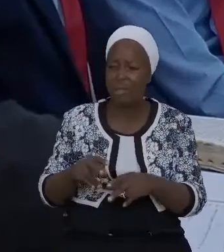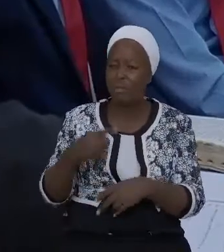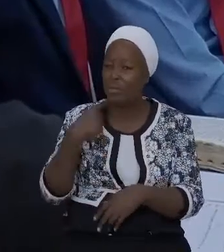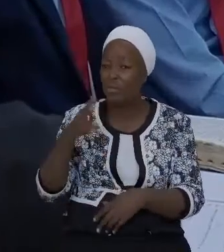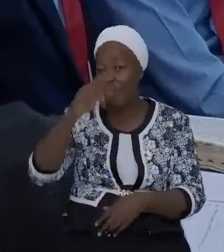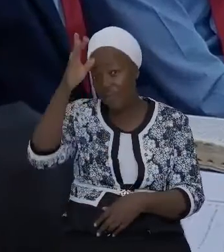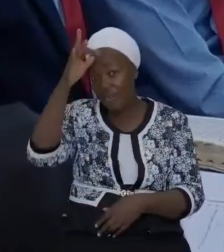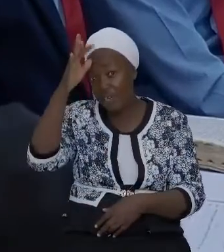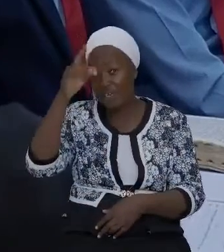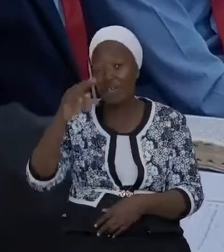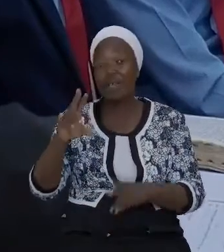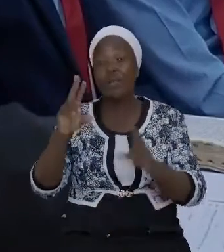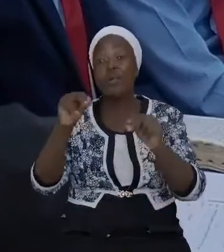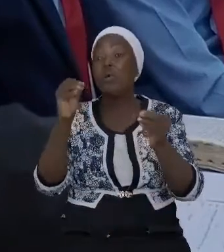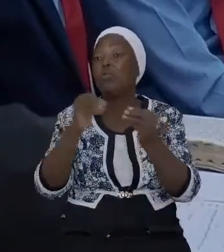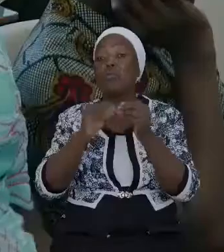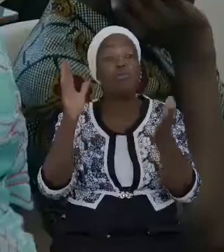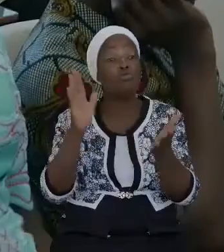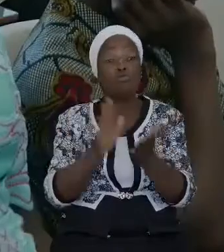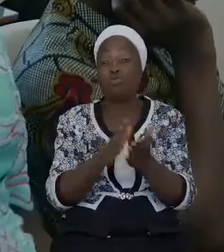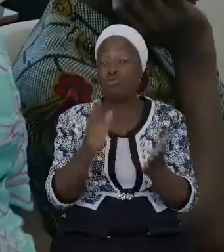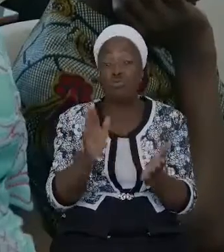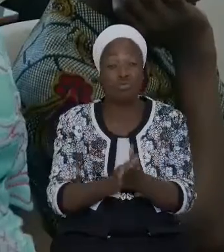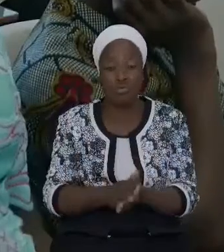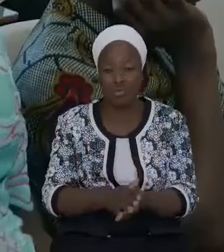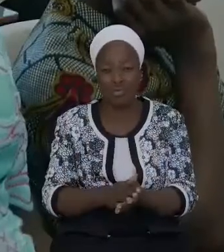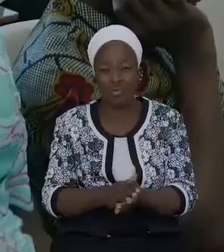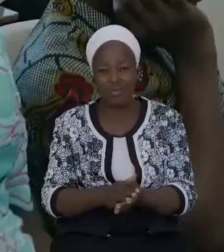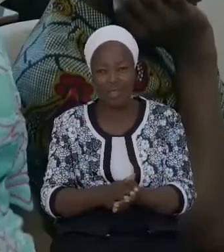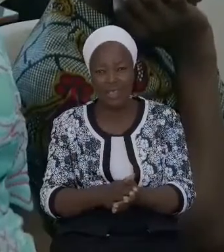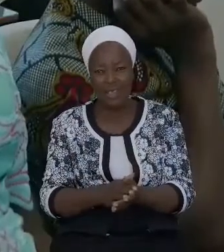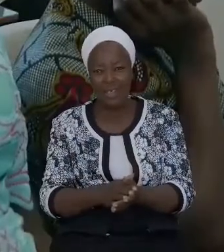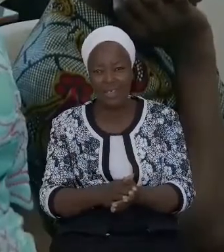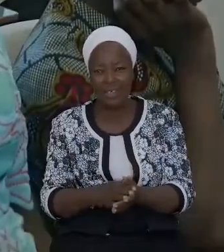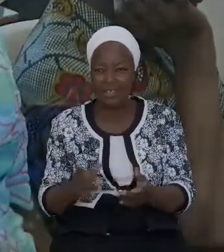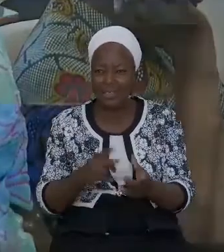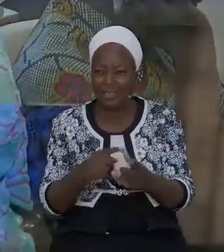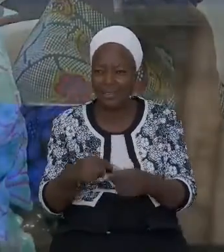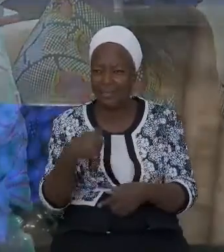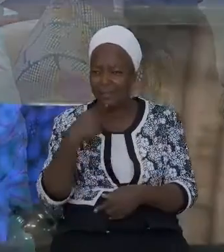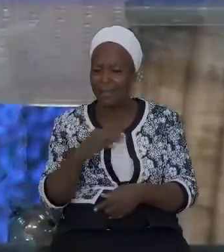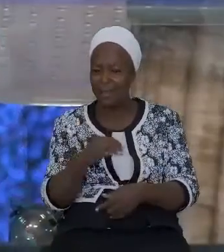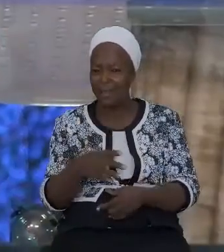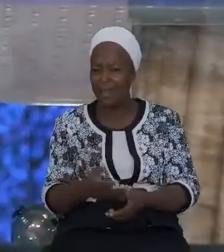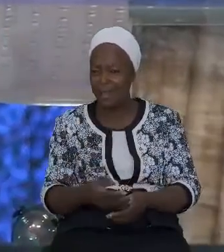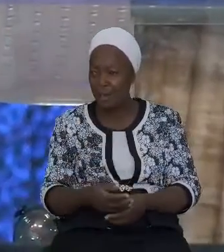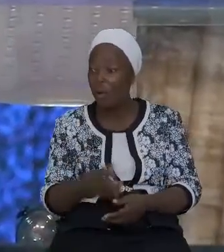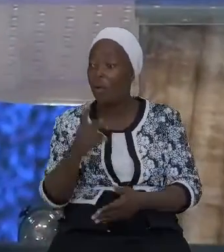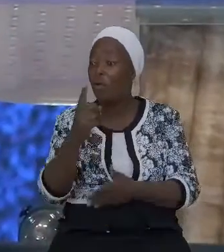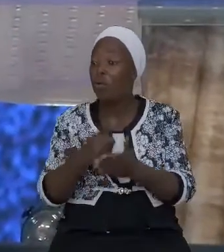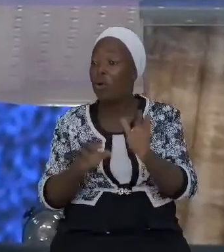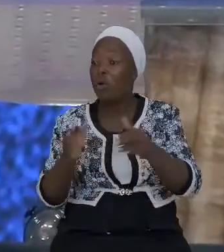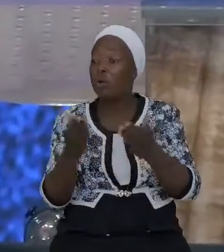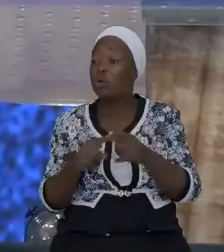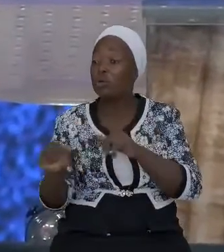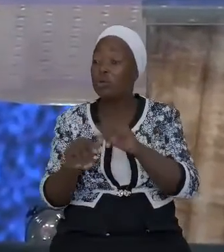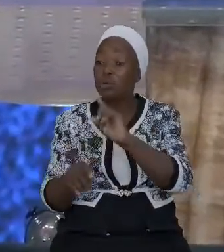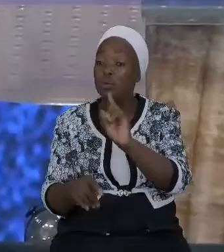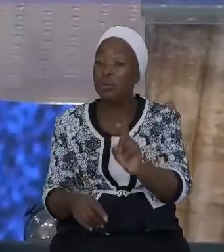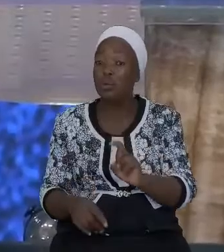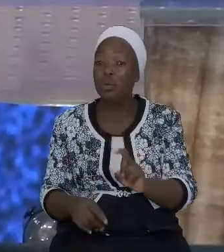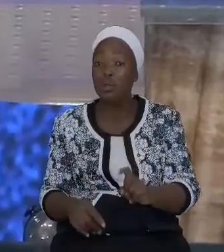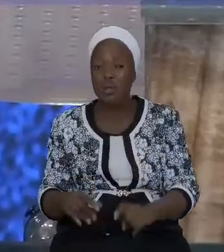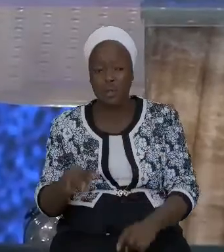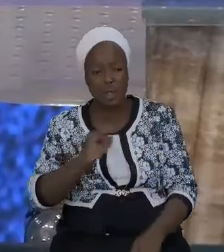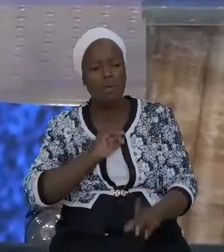did that to me publicly yesterday. No more schooling. Okay, he said, what do you want to do? I said, I